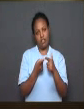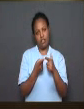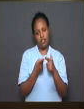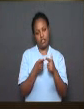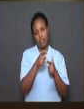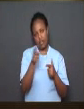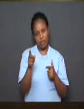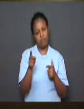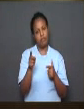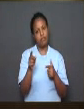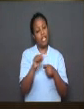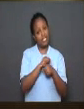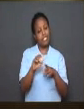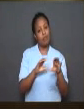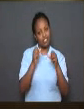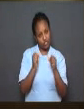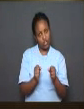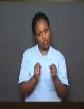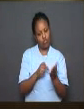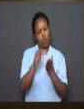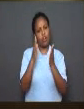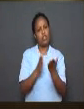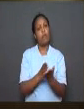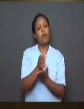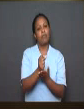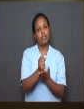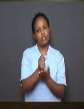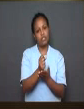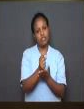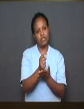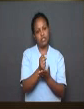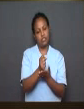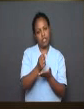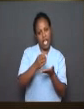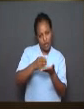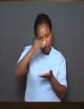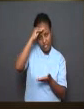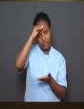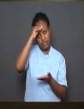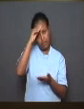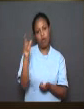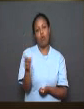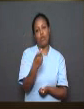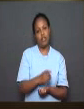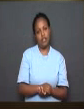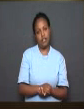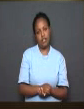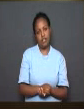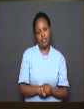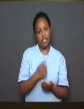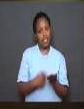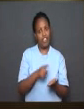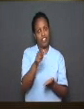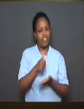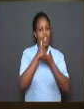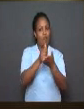Secondly, you can exercise your democratic rights by becoming educated.